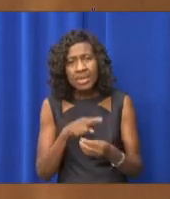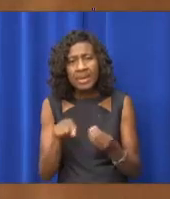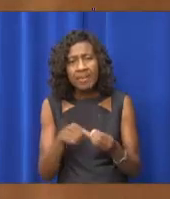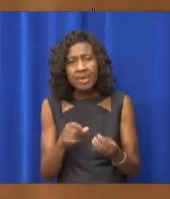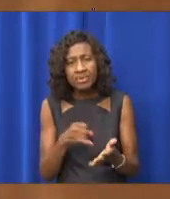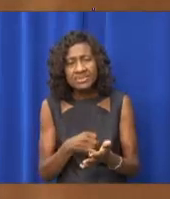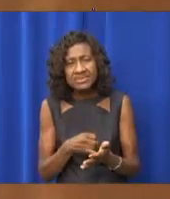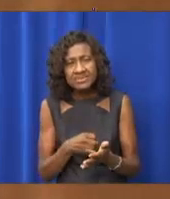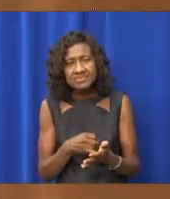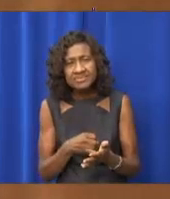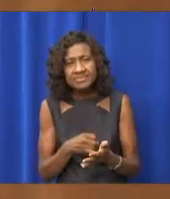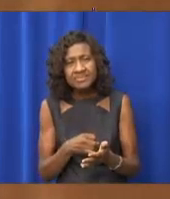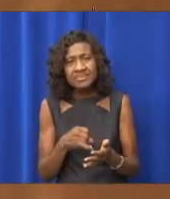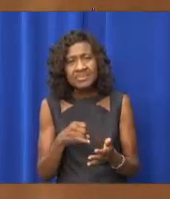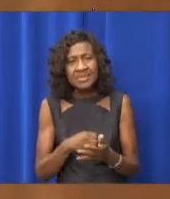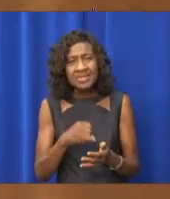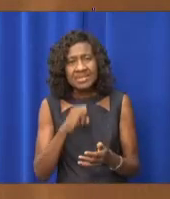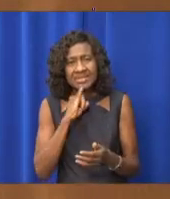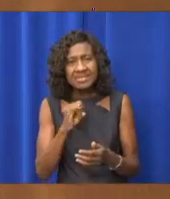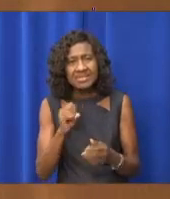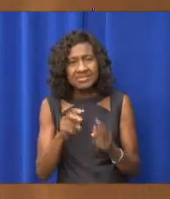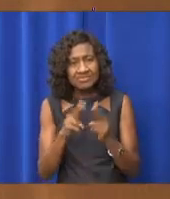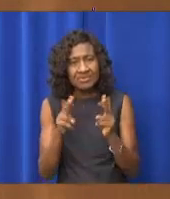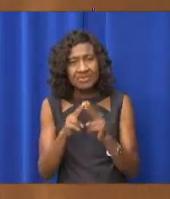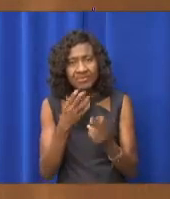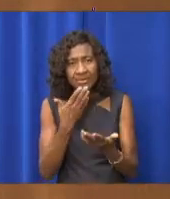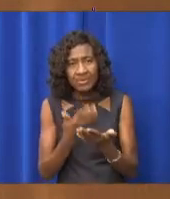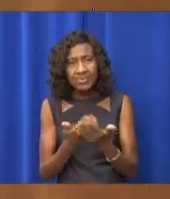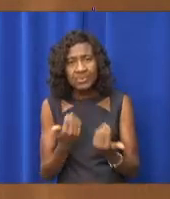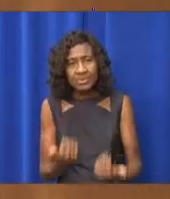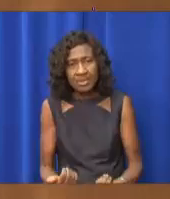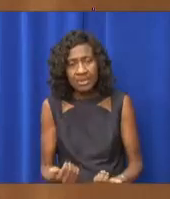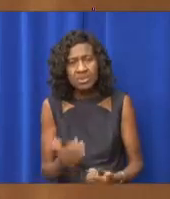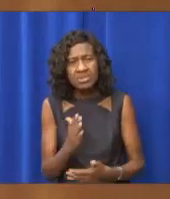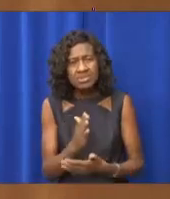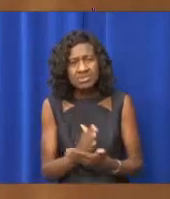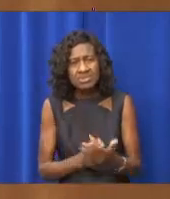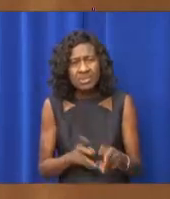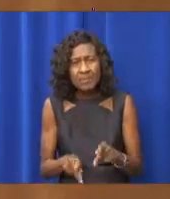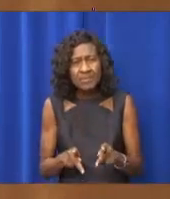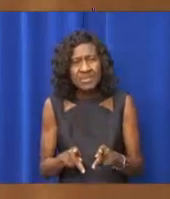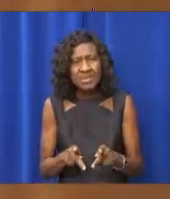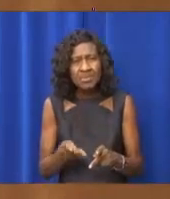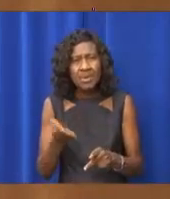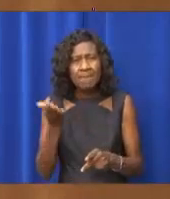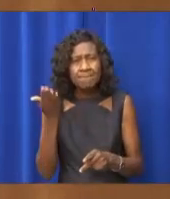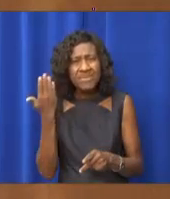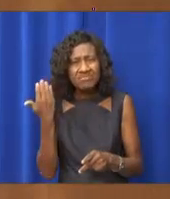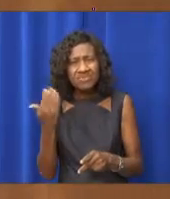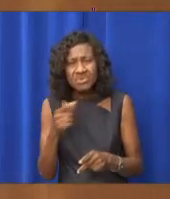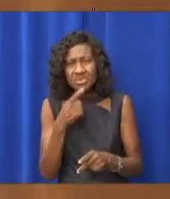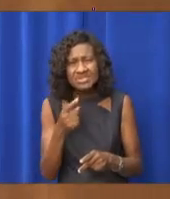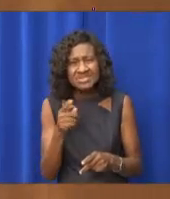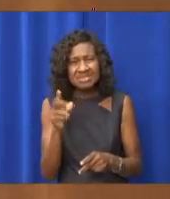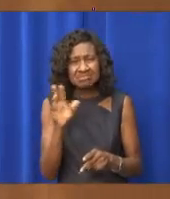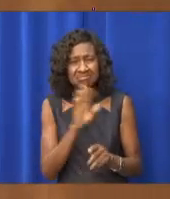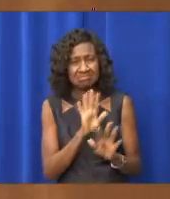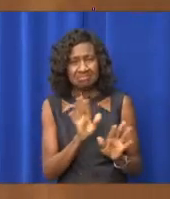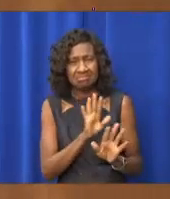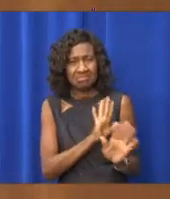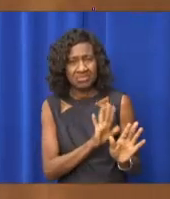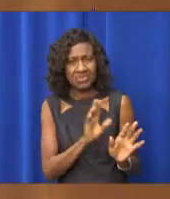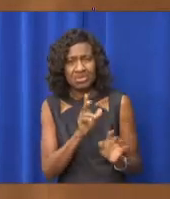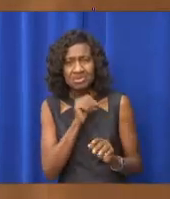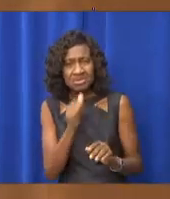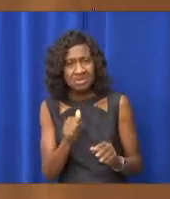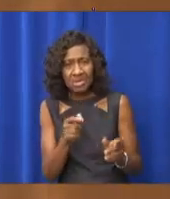produced. It's been very effective, and I know some of the people who felt a little bit resistant had also been encouraged by their colleagues, and that's been a